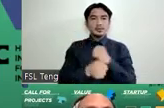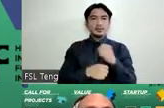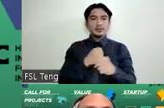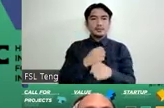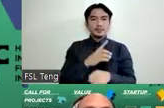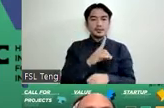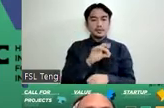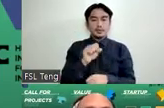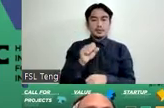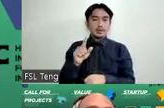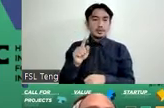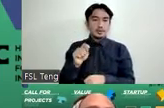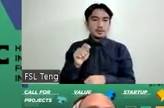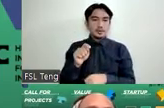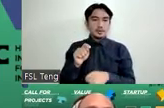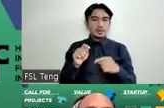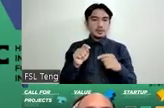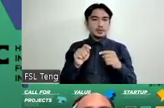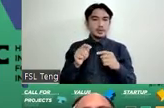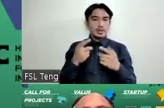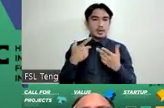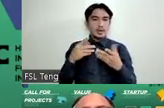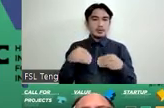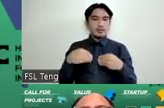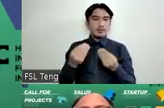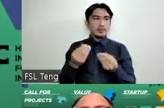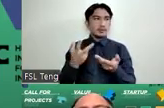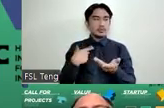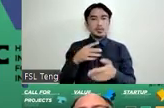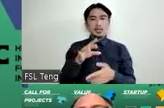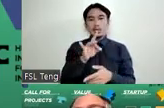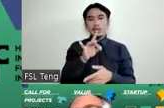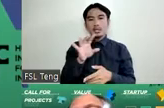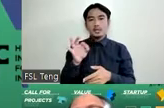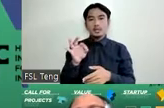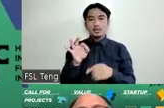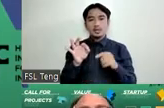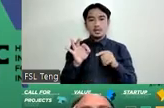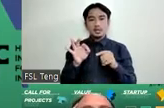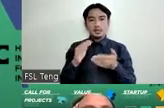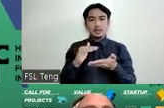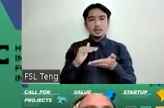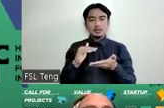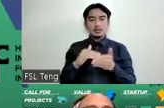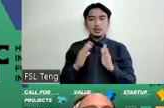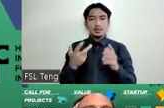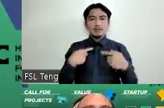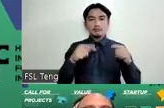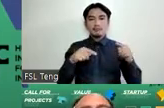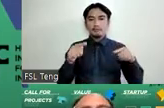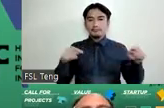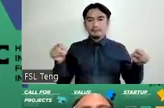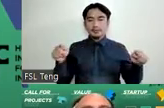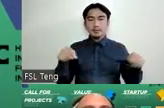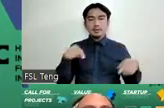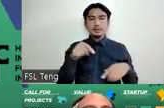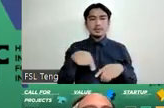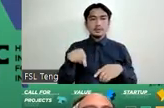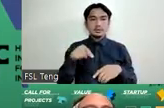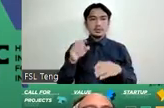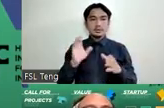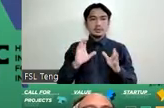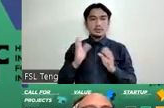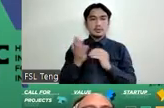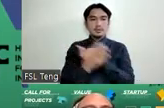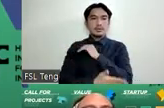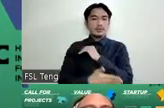DOST-PCR received a total of 89 applications from different HEIs in the country and chose